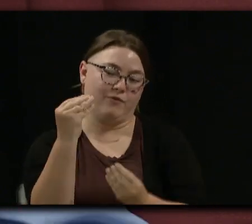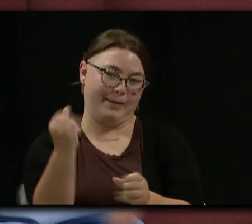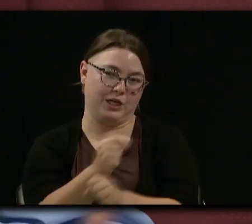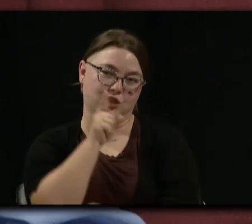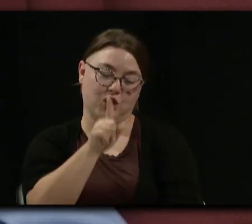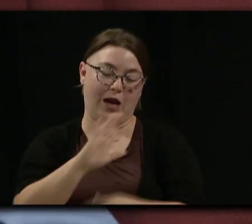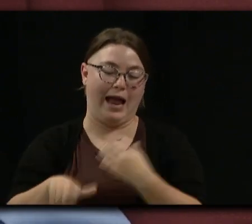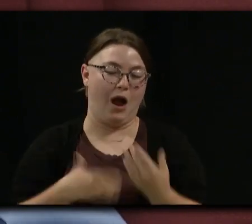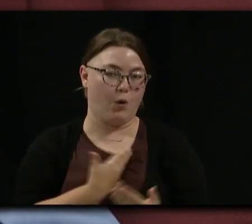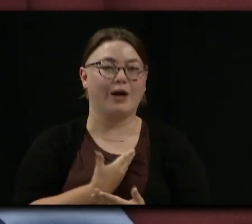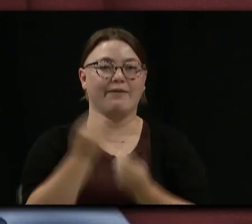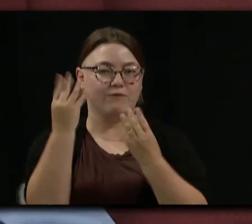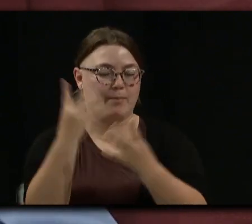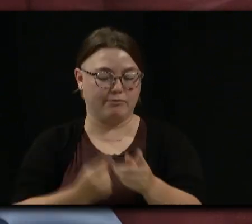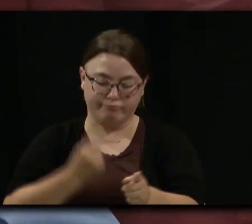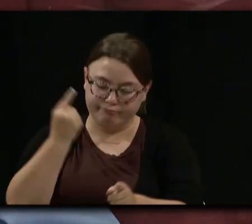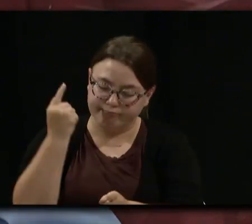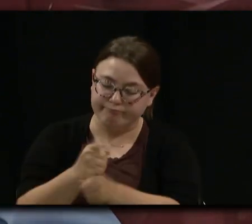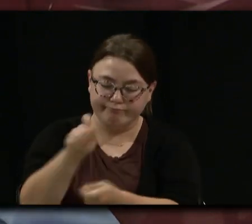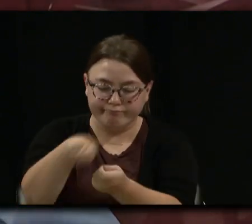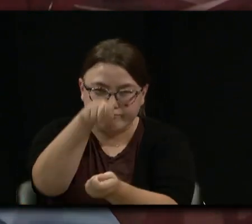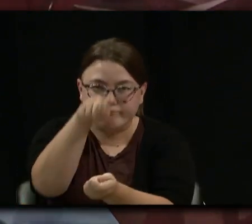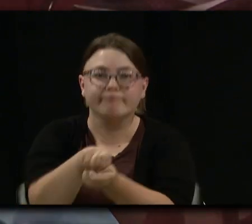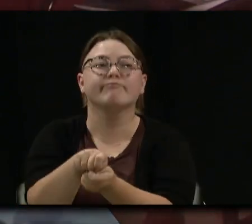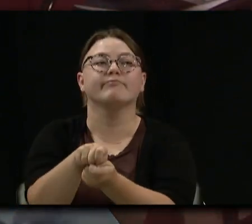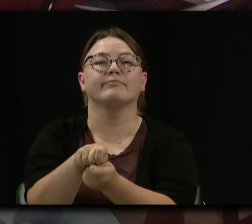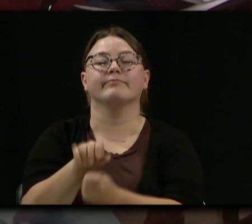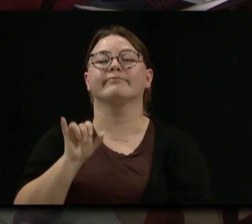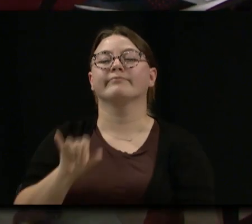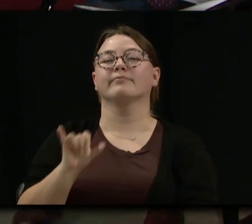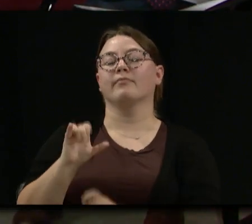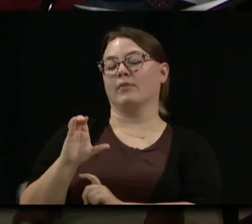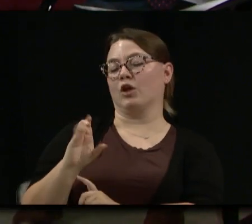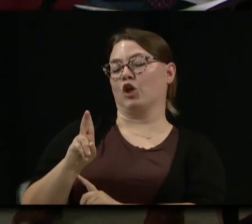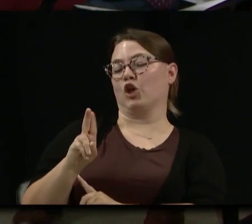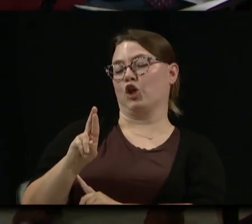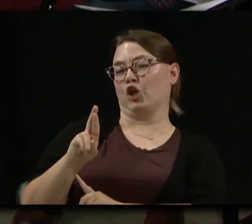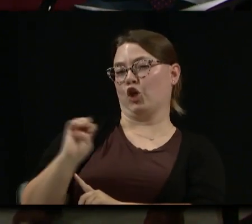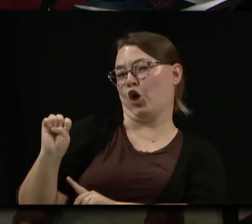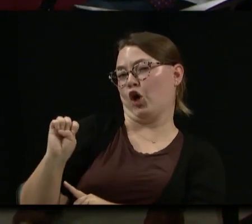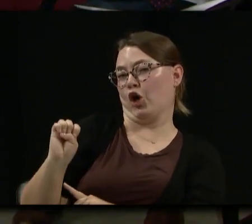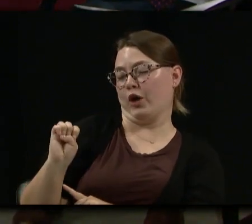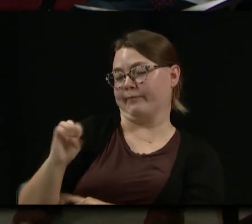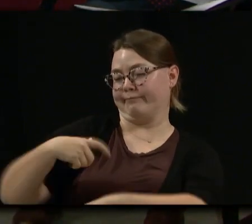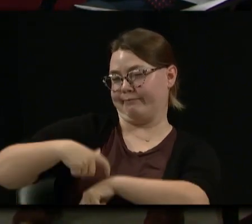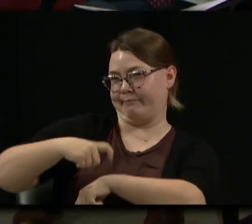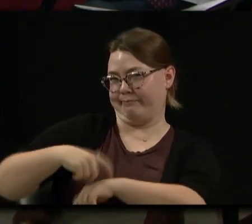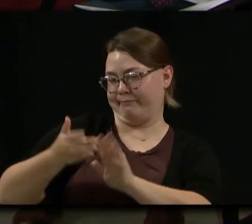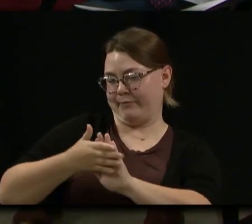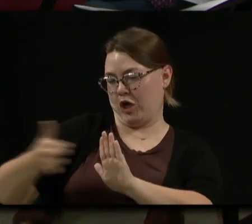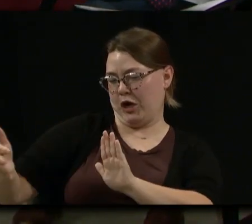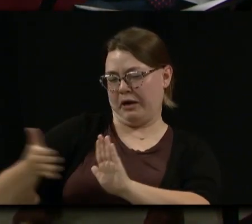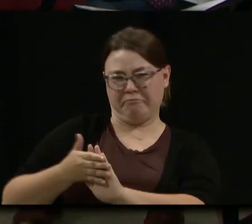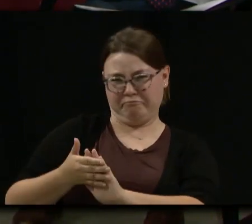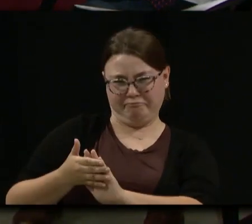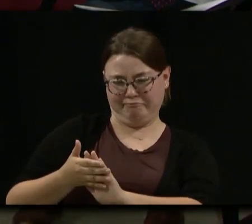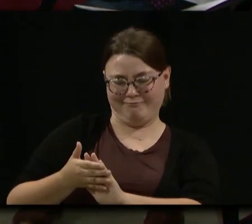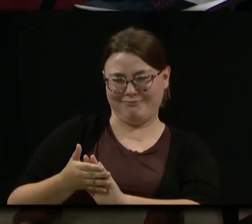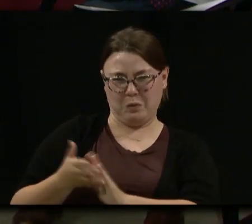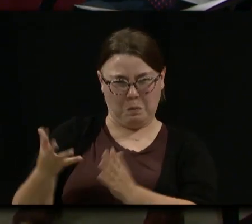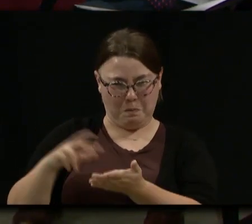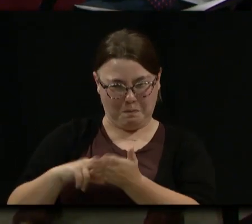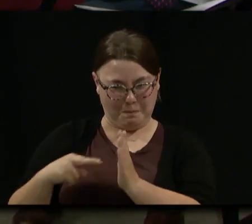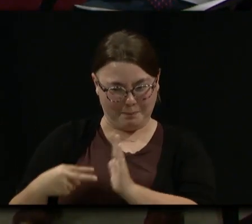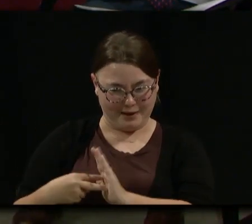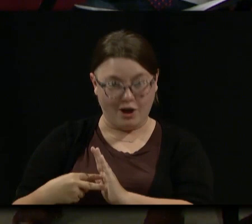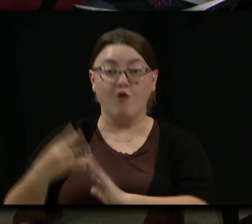possible. Right, that makes sense. And that business of a curing period, a cure is not a term that many of us think about, but